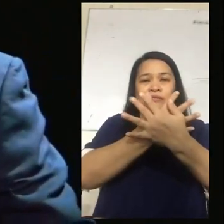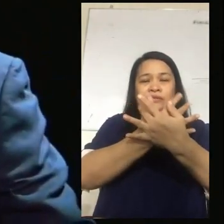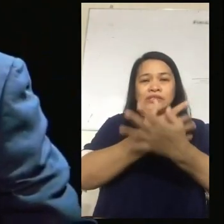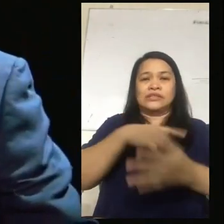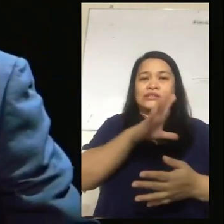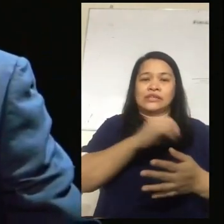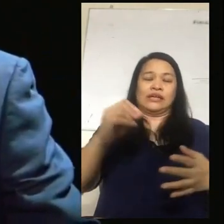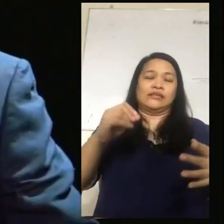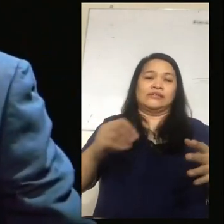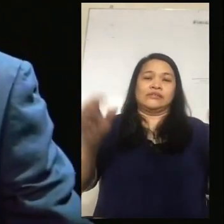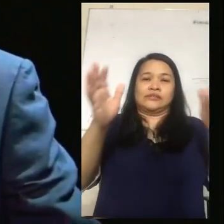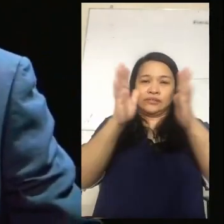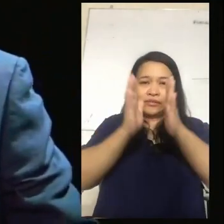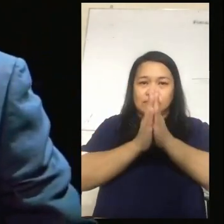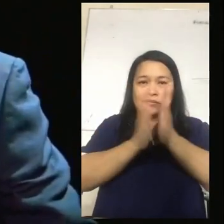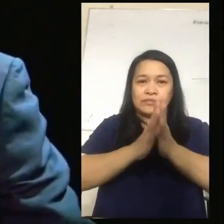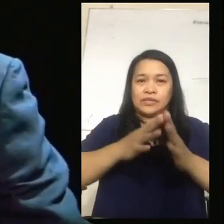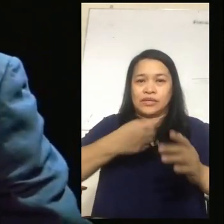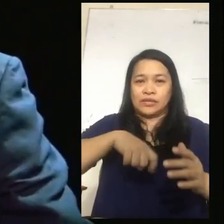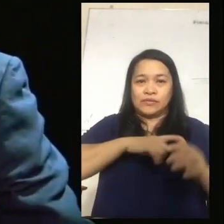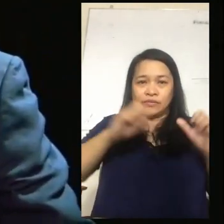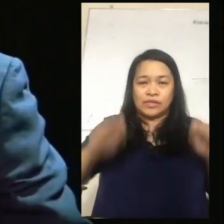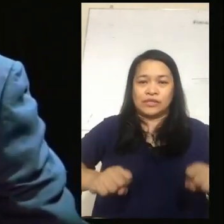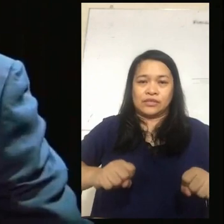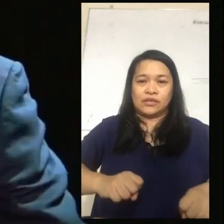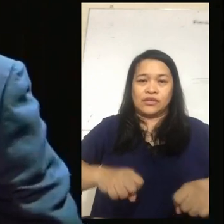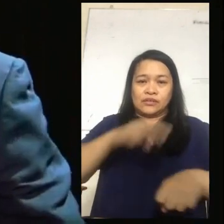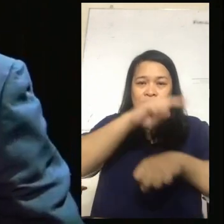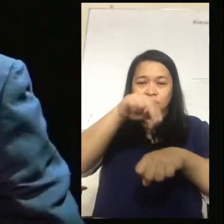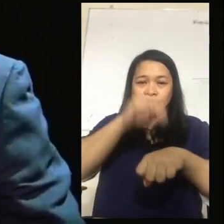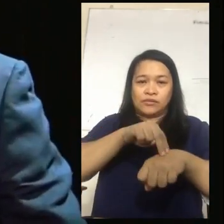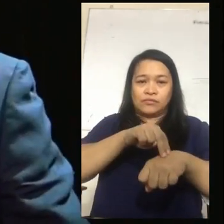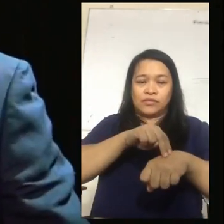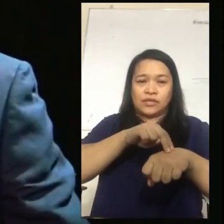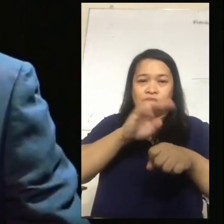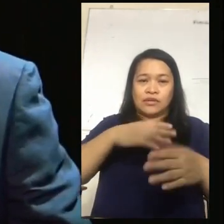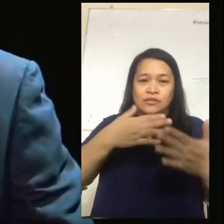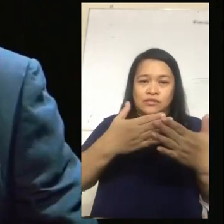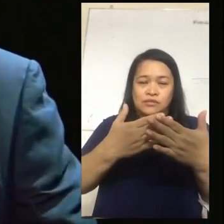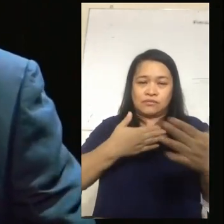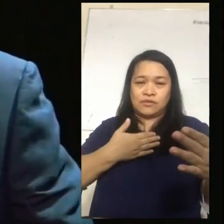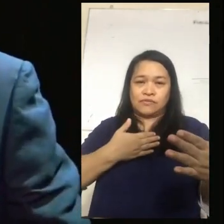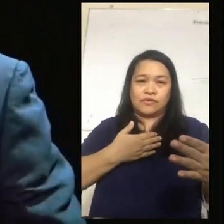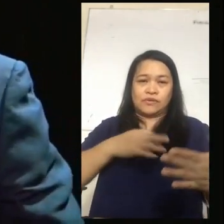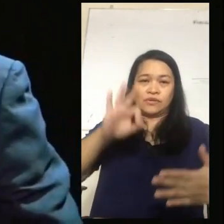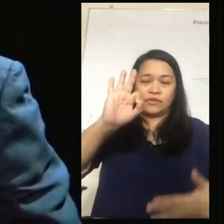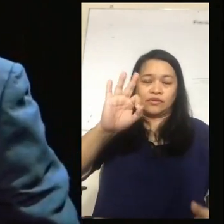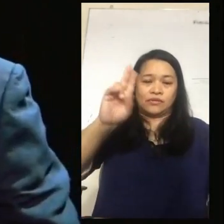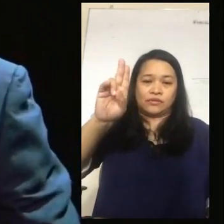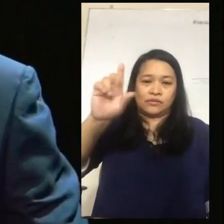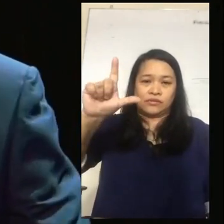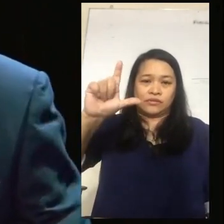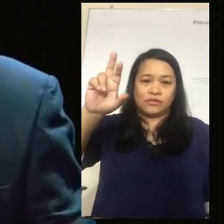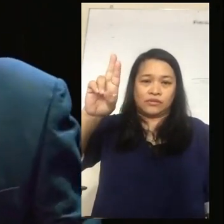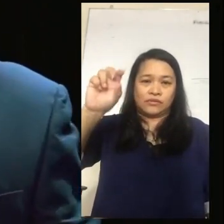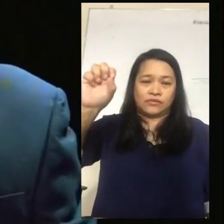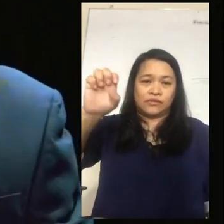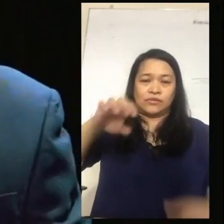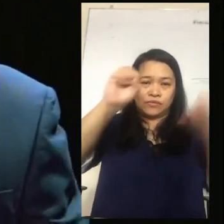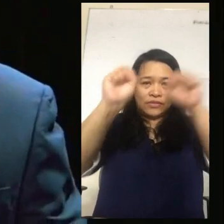And I pray that we can normalize bago po dumating ang flu season in